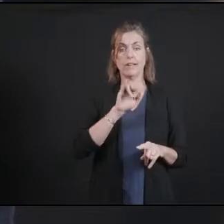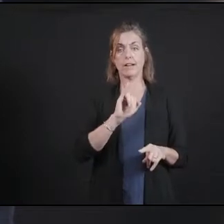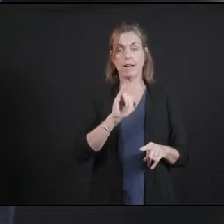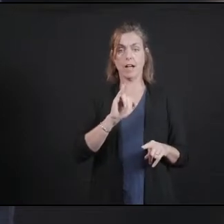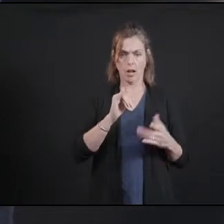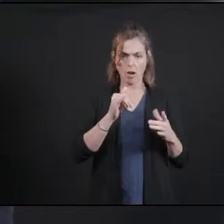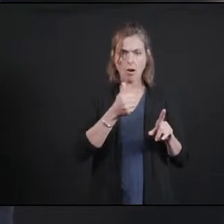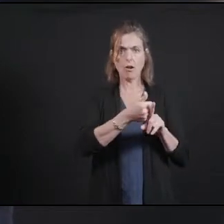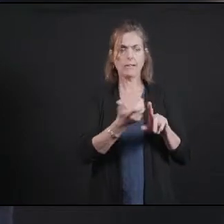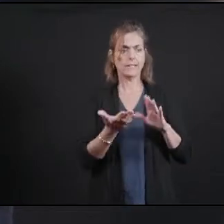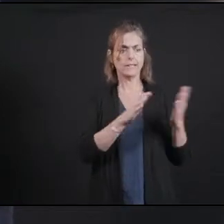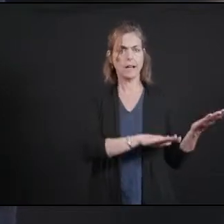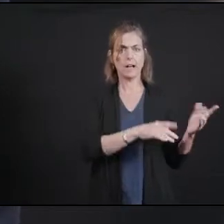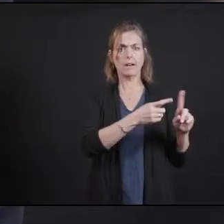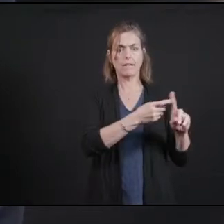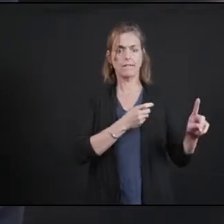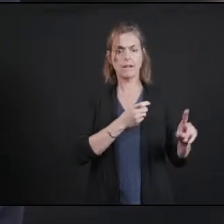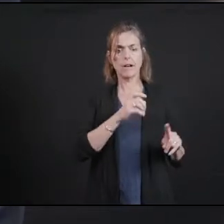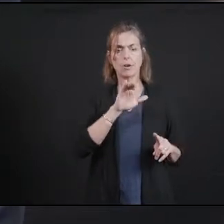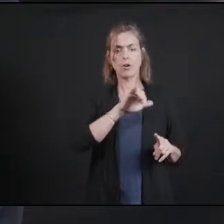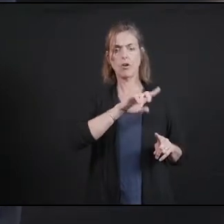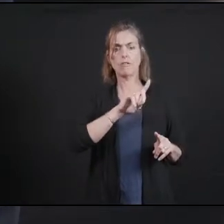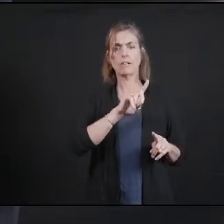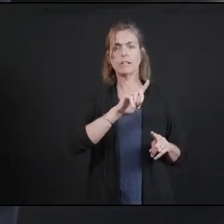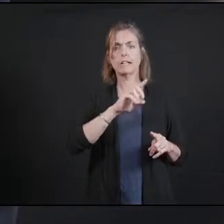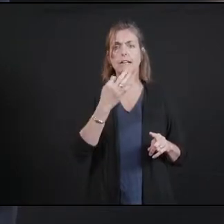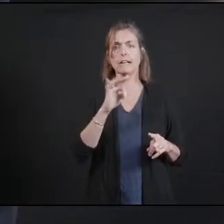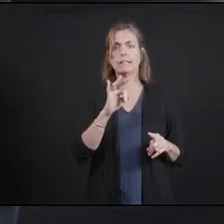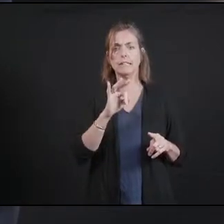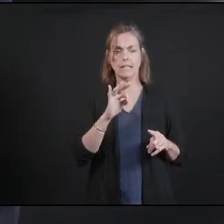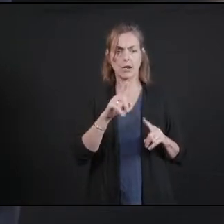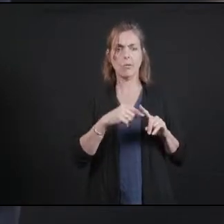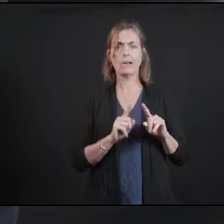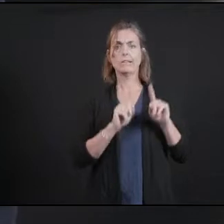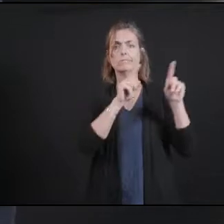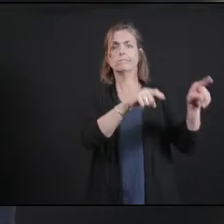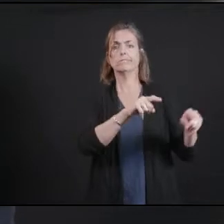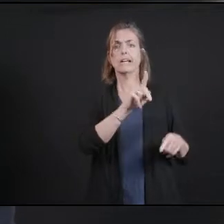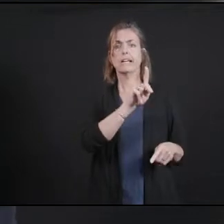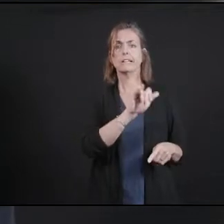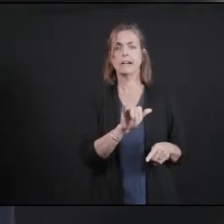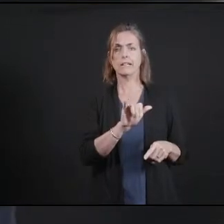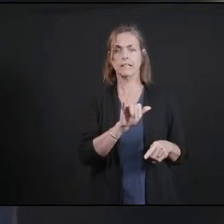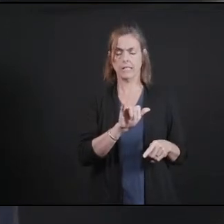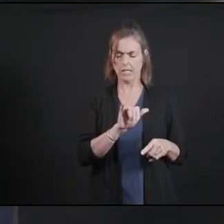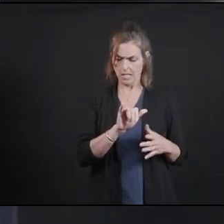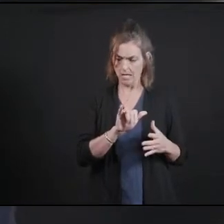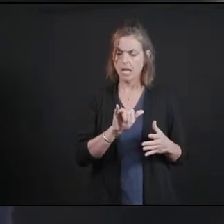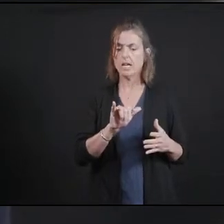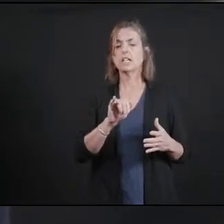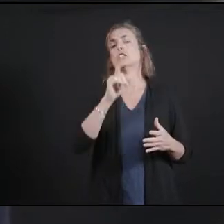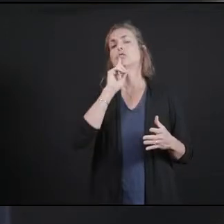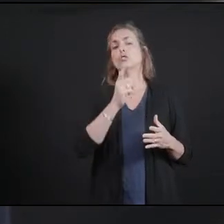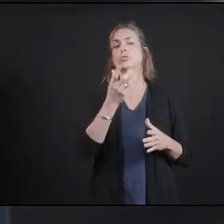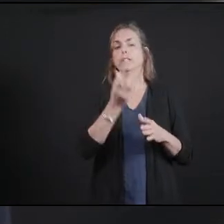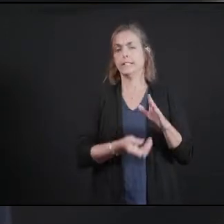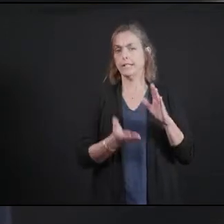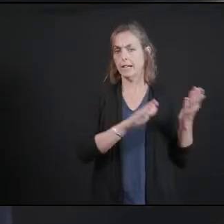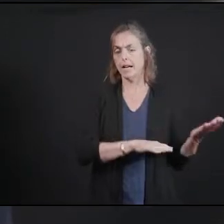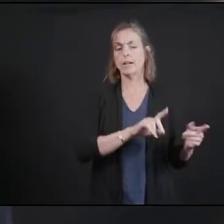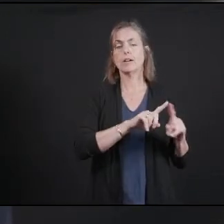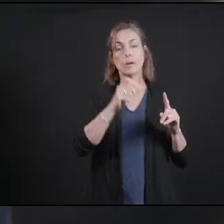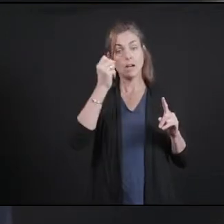of COVID-19 while in Kentucky. All indications suggest that he contracted the virus after he left the